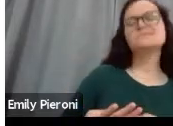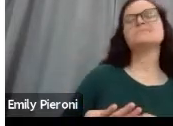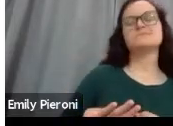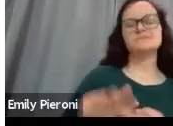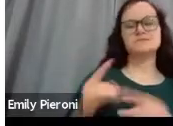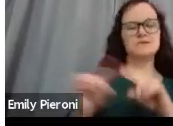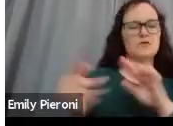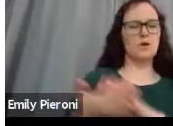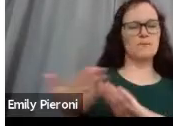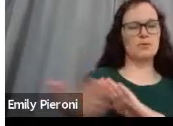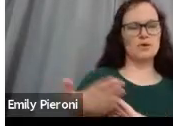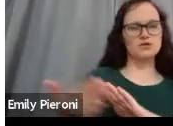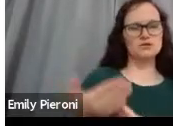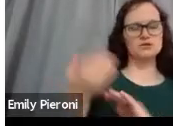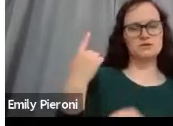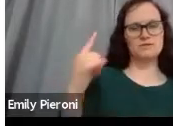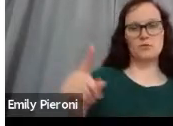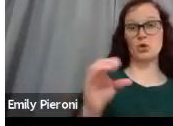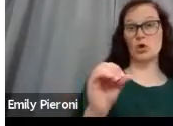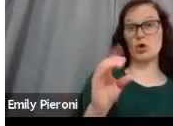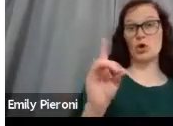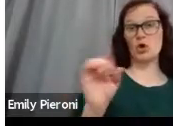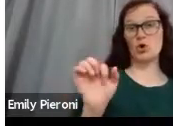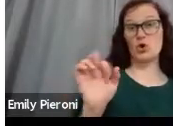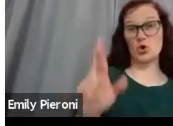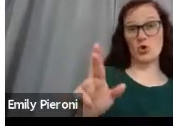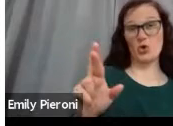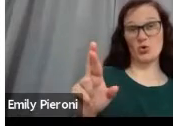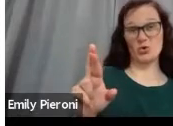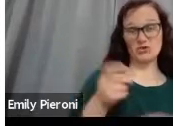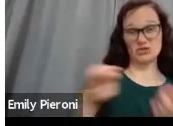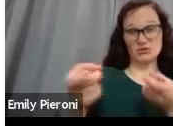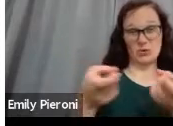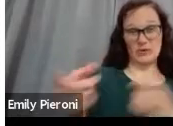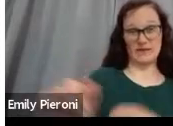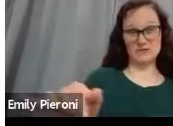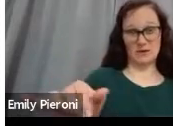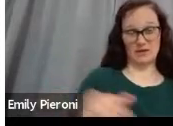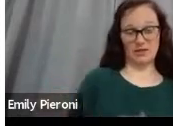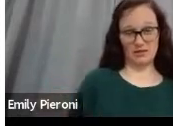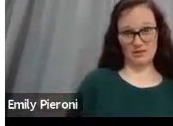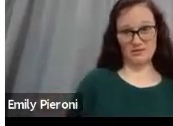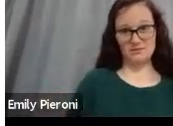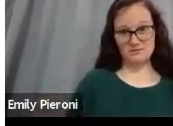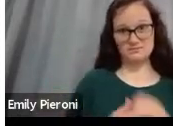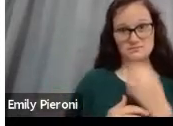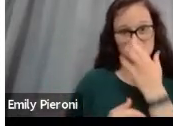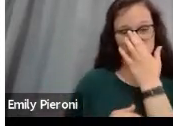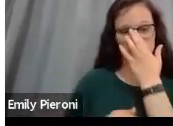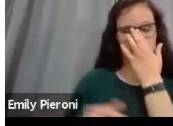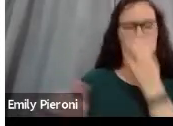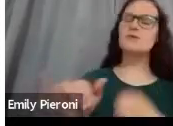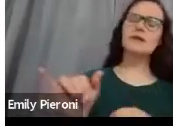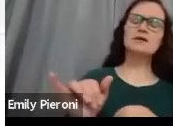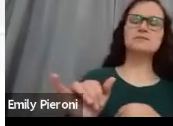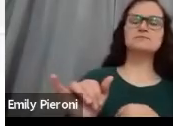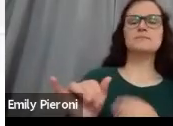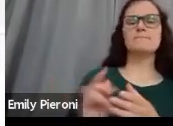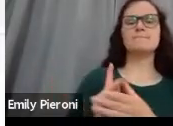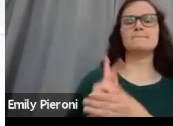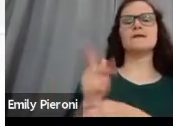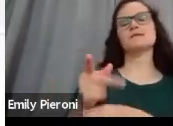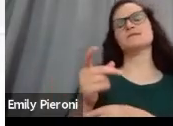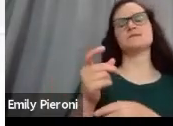operations, for odor control around swine operations. So perennial crops are many different types